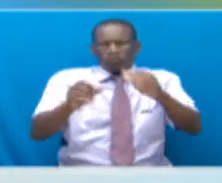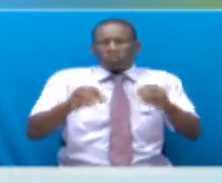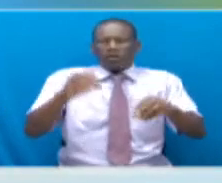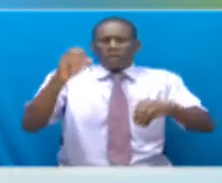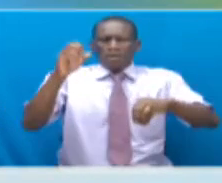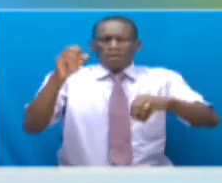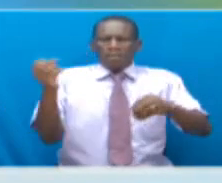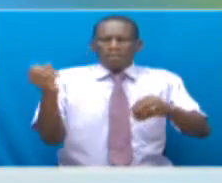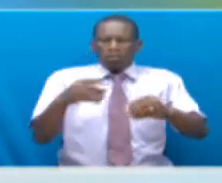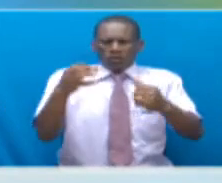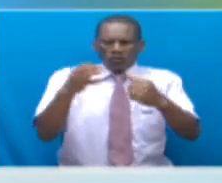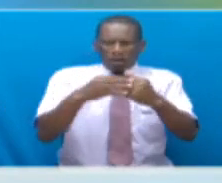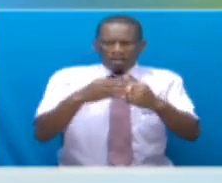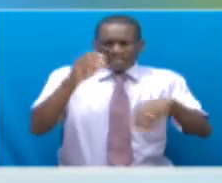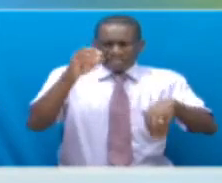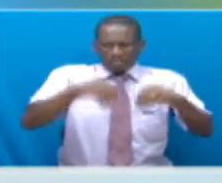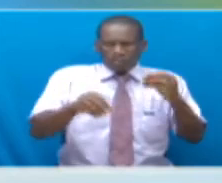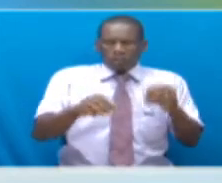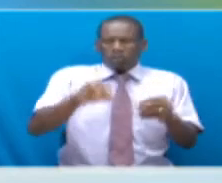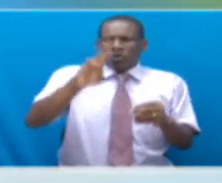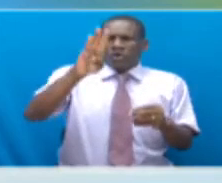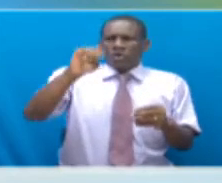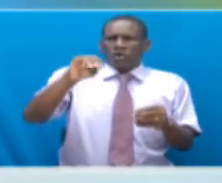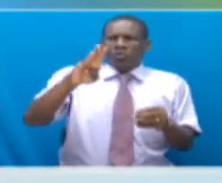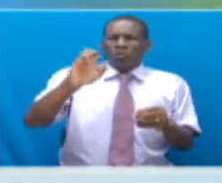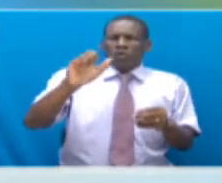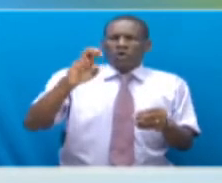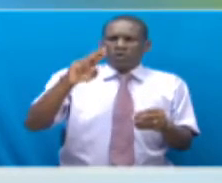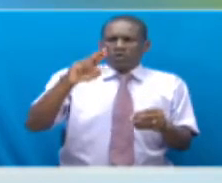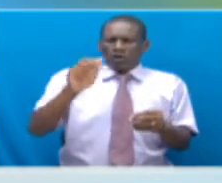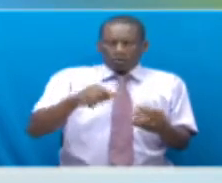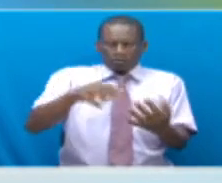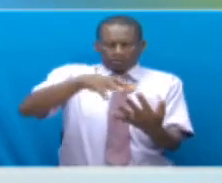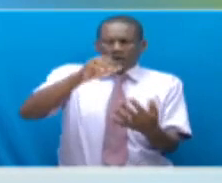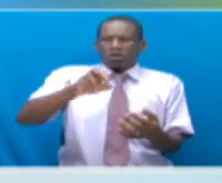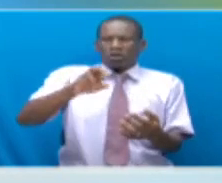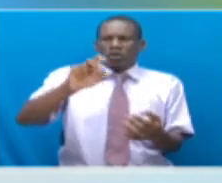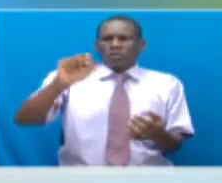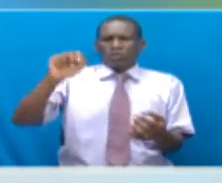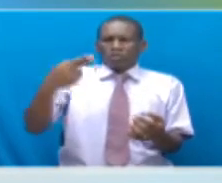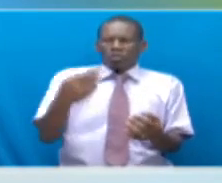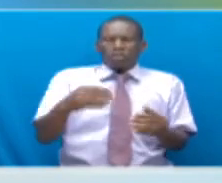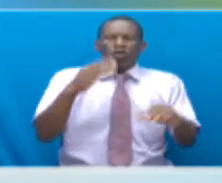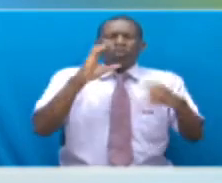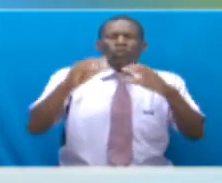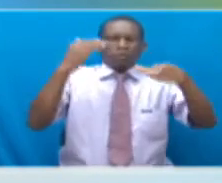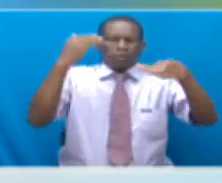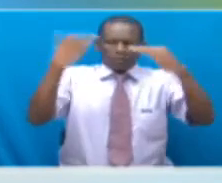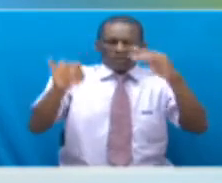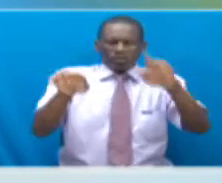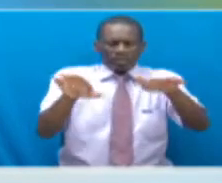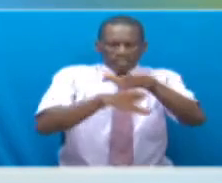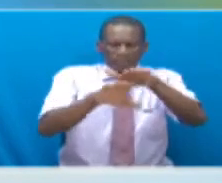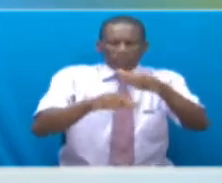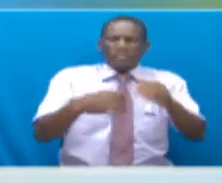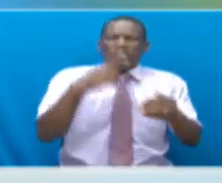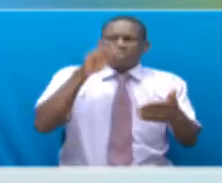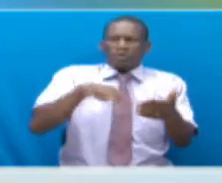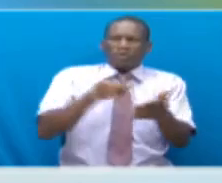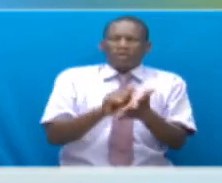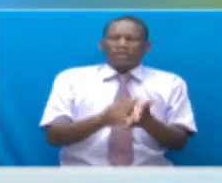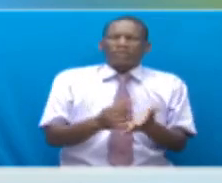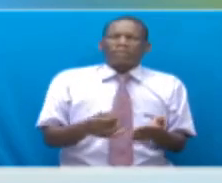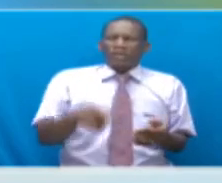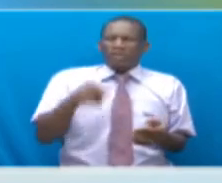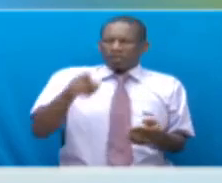general election. Mwaure settles on Ruth Musheru Mutua, a communications expert, as his running mate, stating that